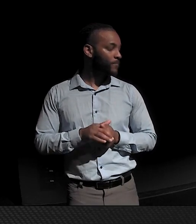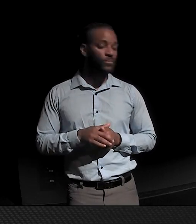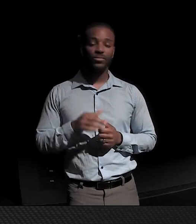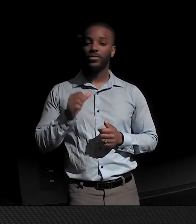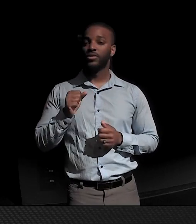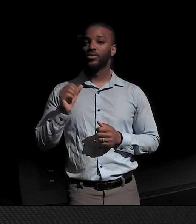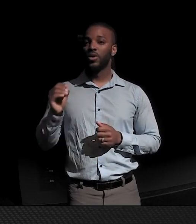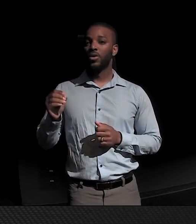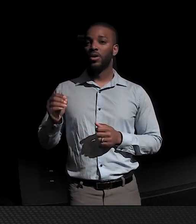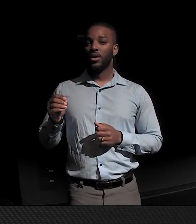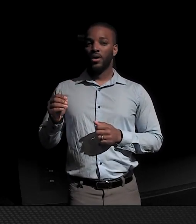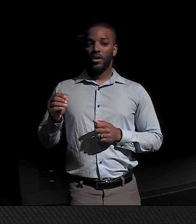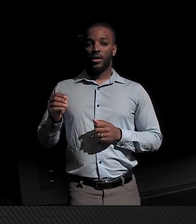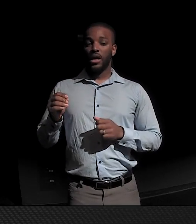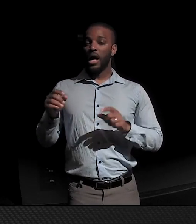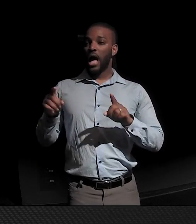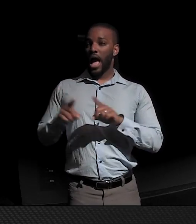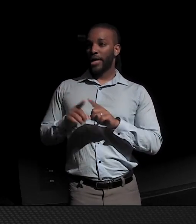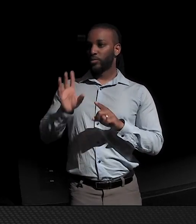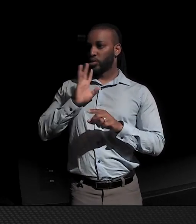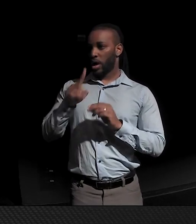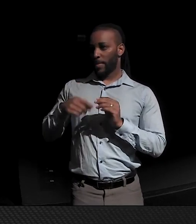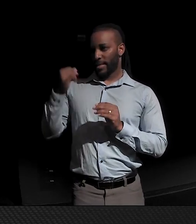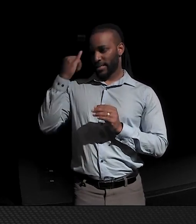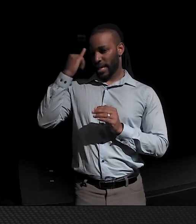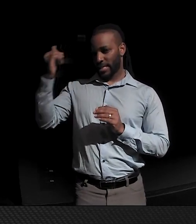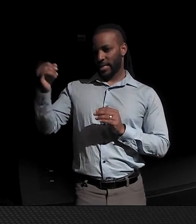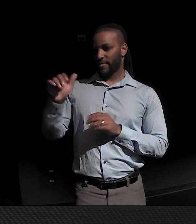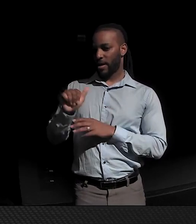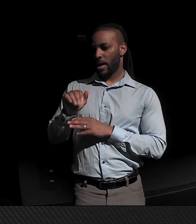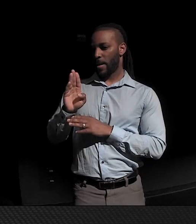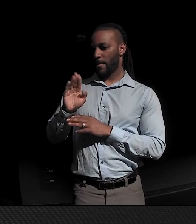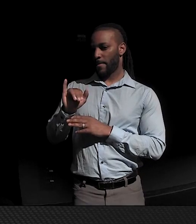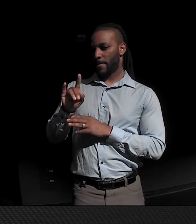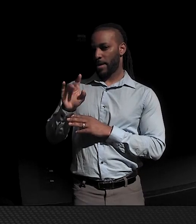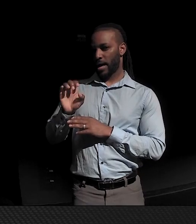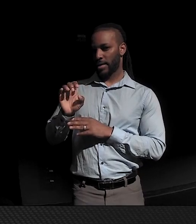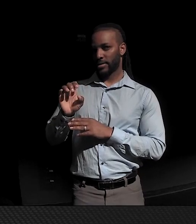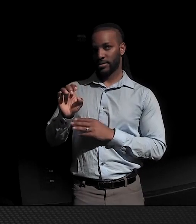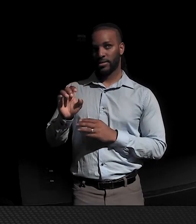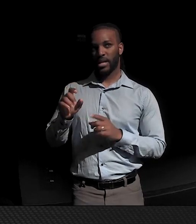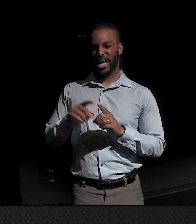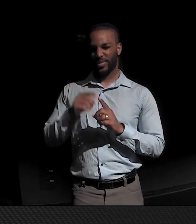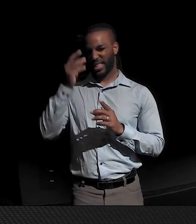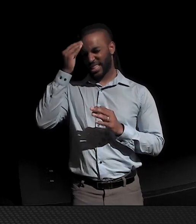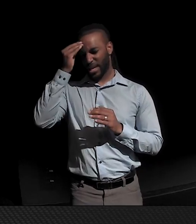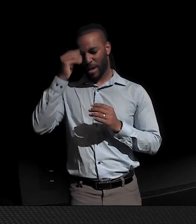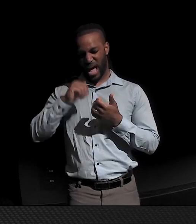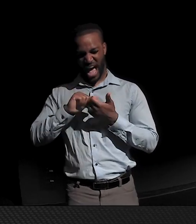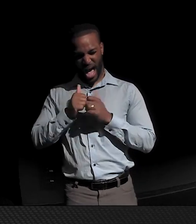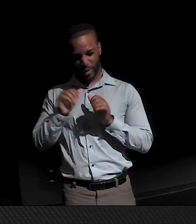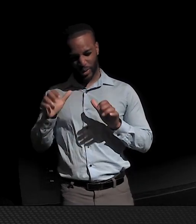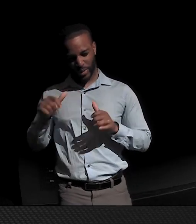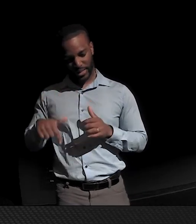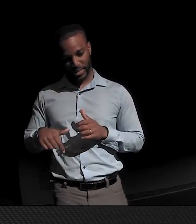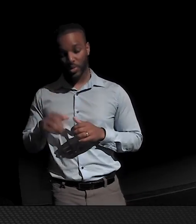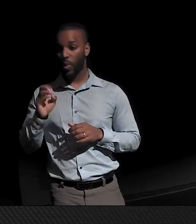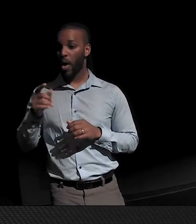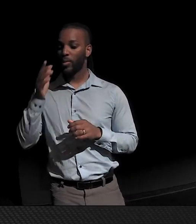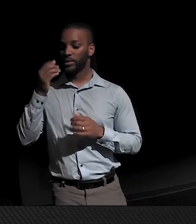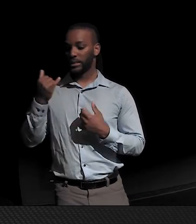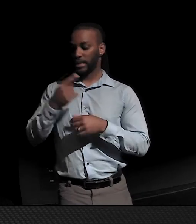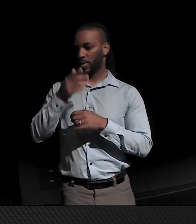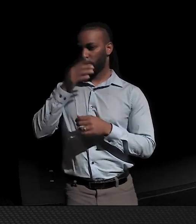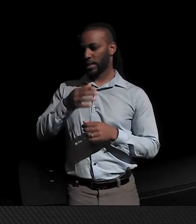And so as we talk about this idea of abide, as we kind of think about how do we do this well, we're going to take